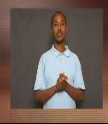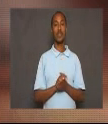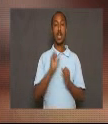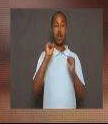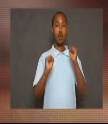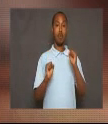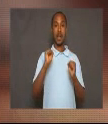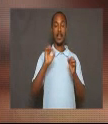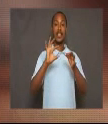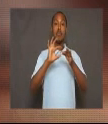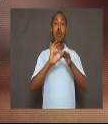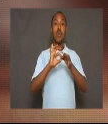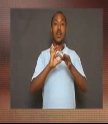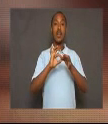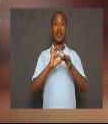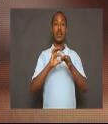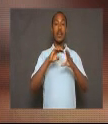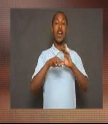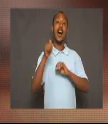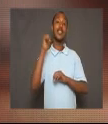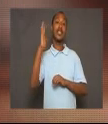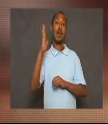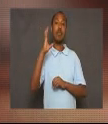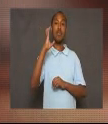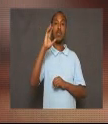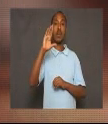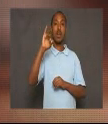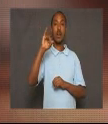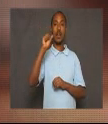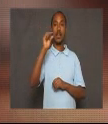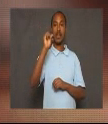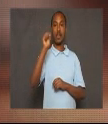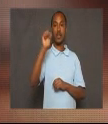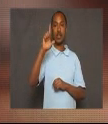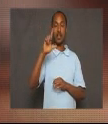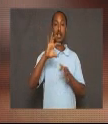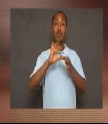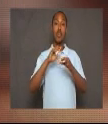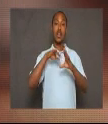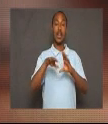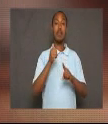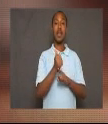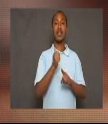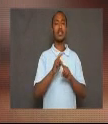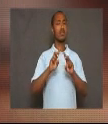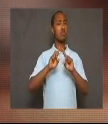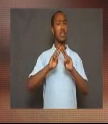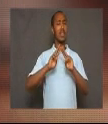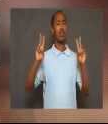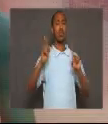Compared to the bonding in other types of crystals, the bonding in metals is quite different.